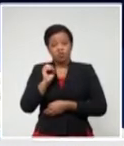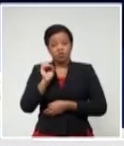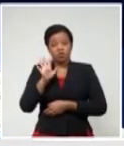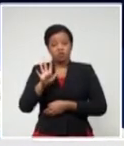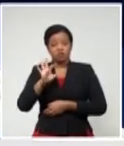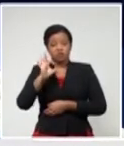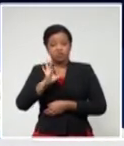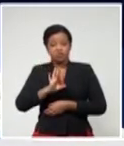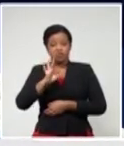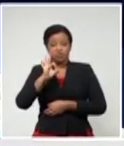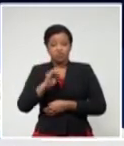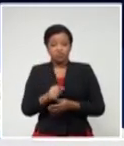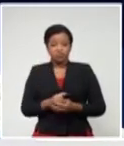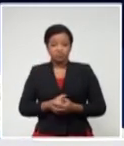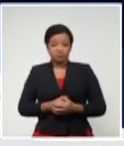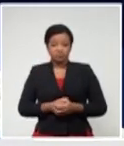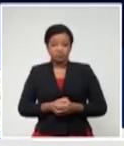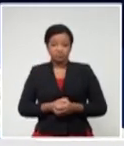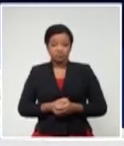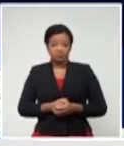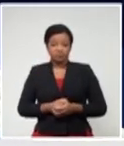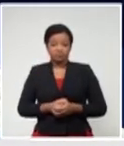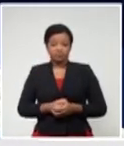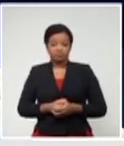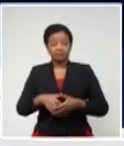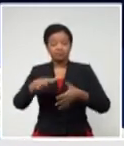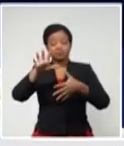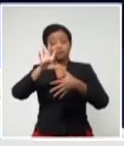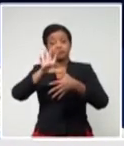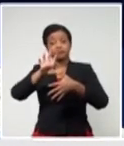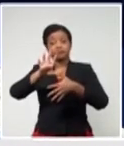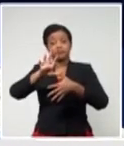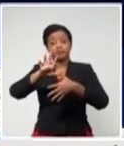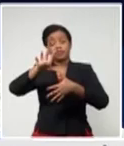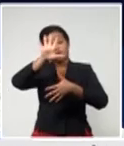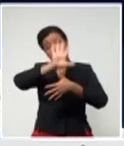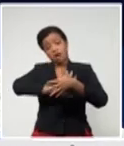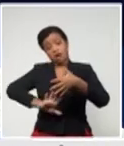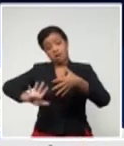4.05%. In the region of the Americas, which accounts for